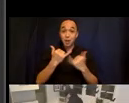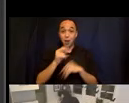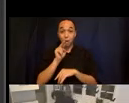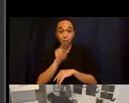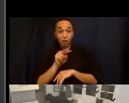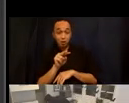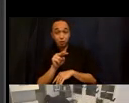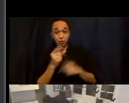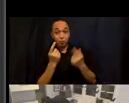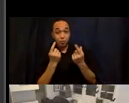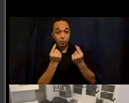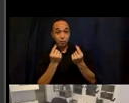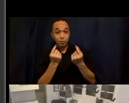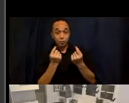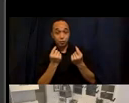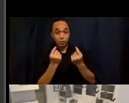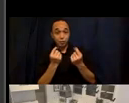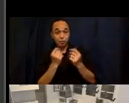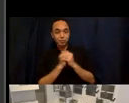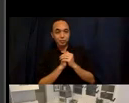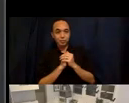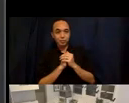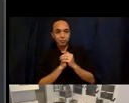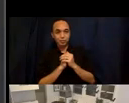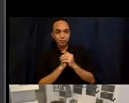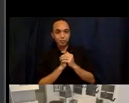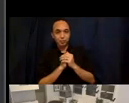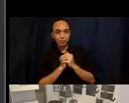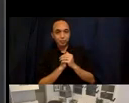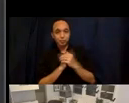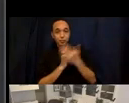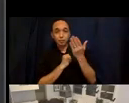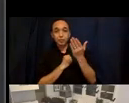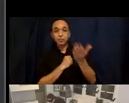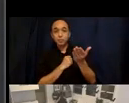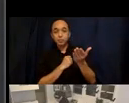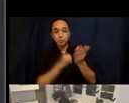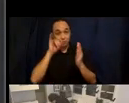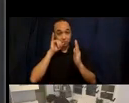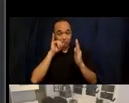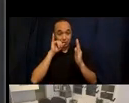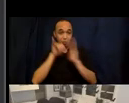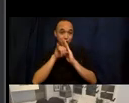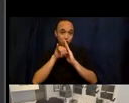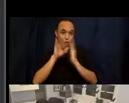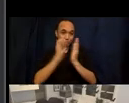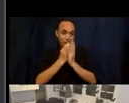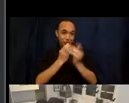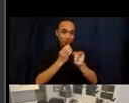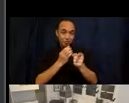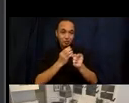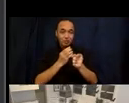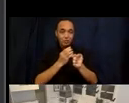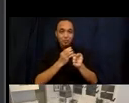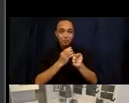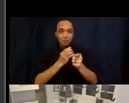are doing, here we are, image, coffin Pop-Tarts are terrifying